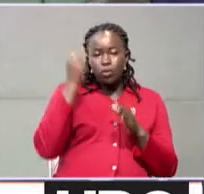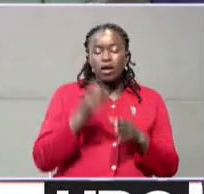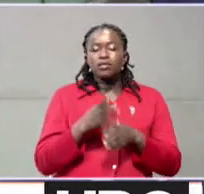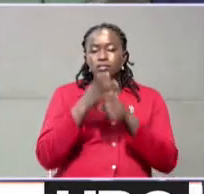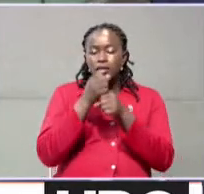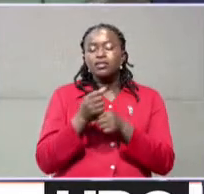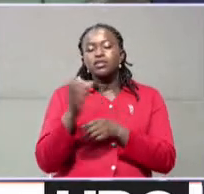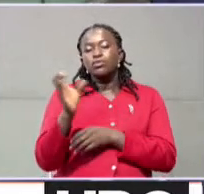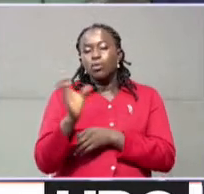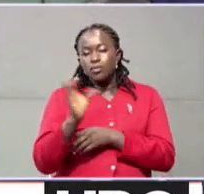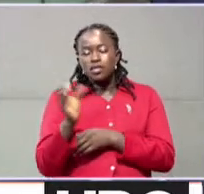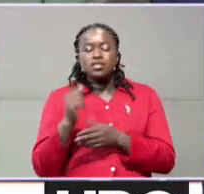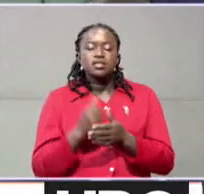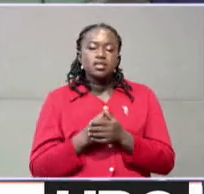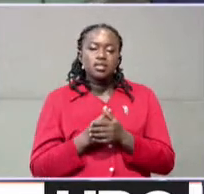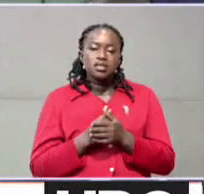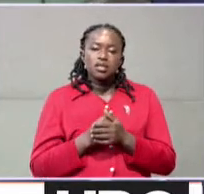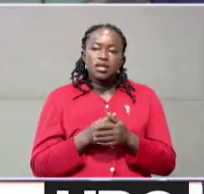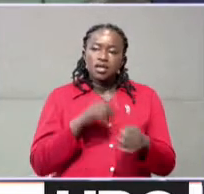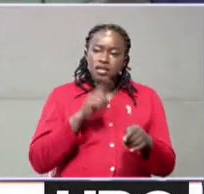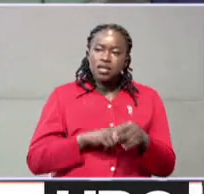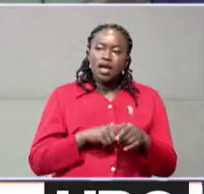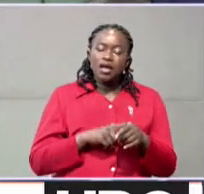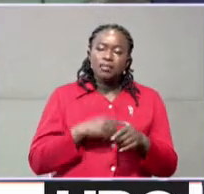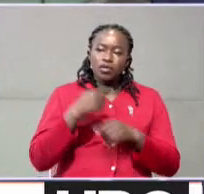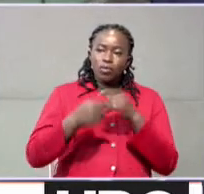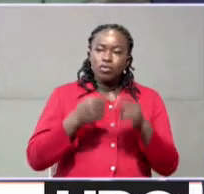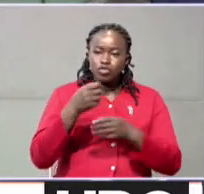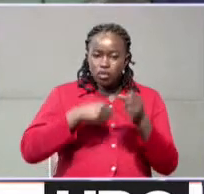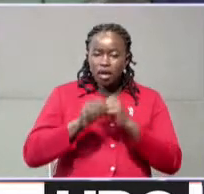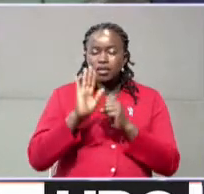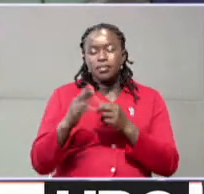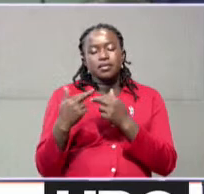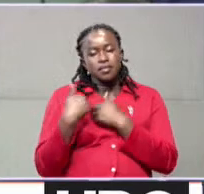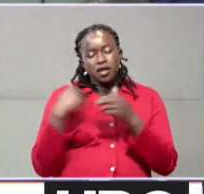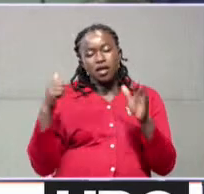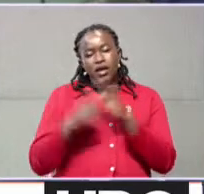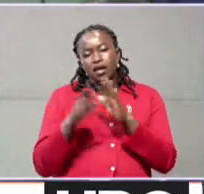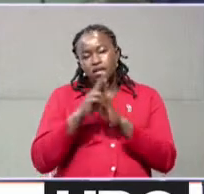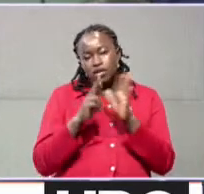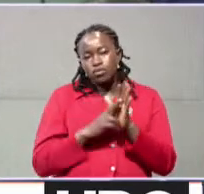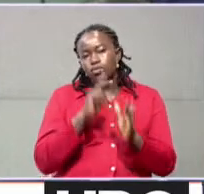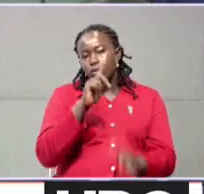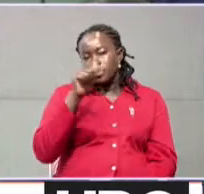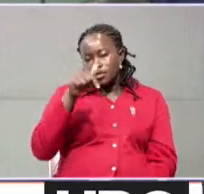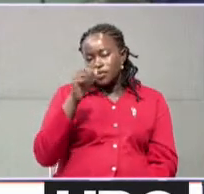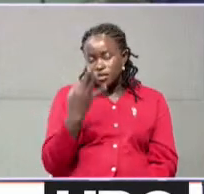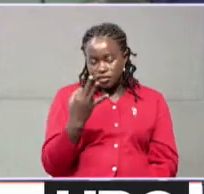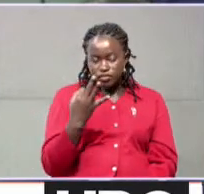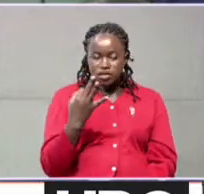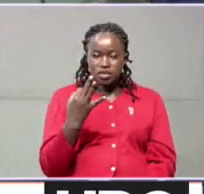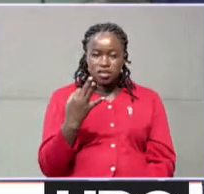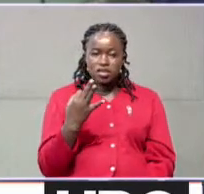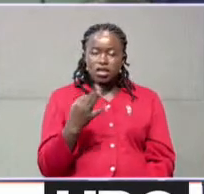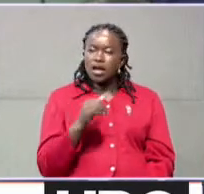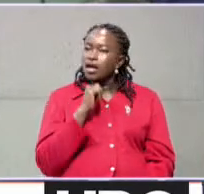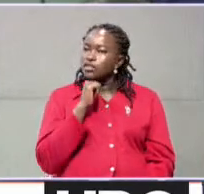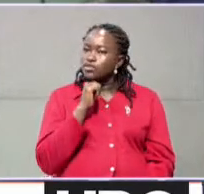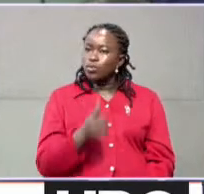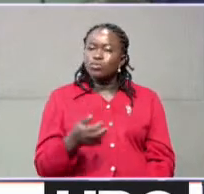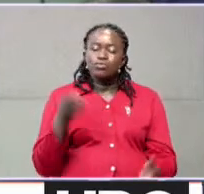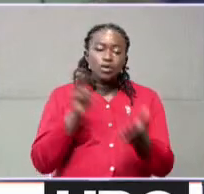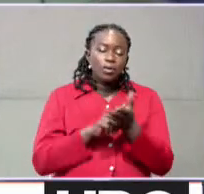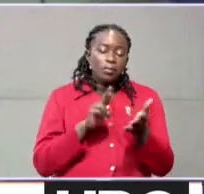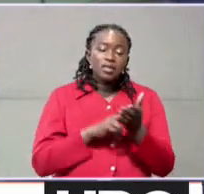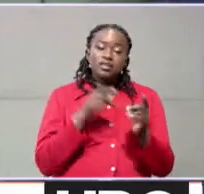committee while exercising its mandate under rule 173 has not recommended to